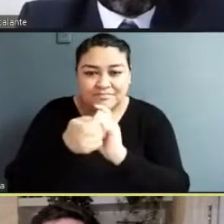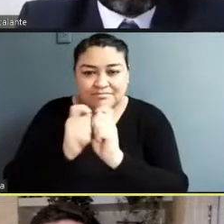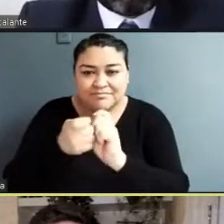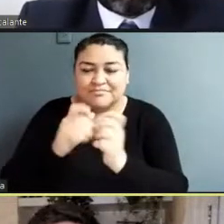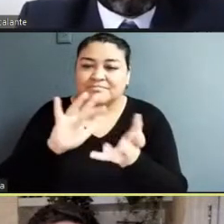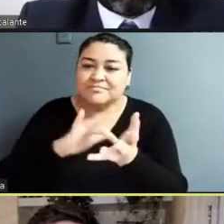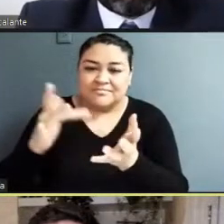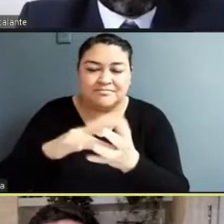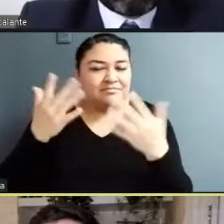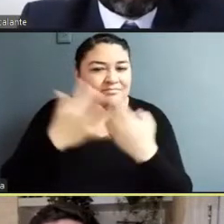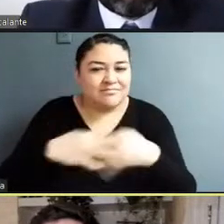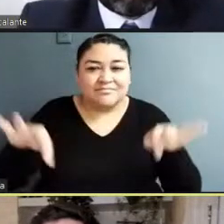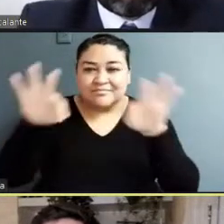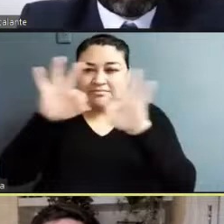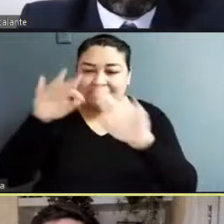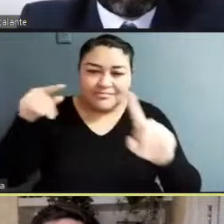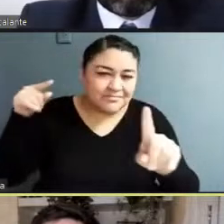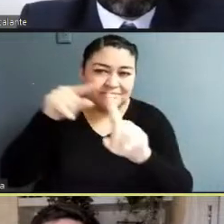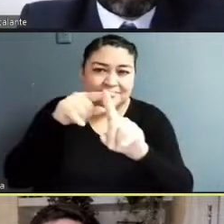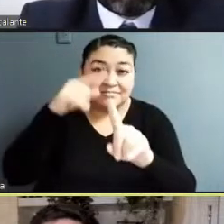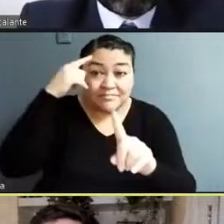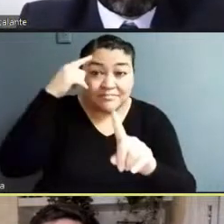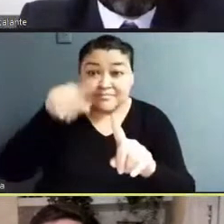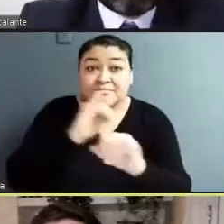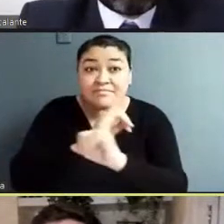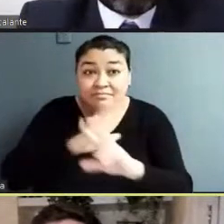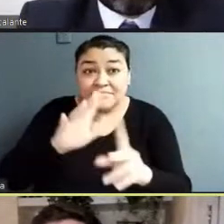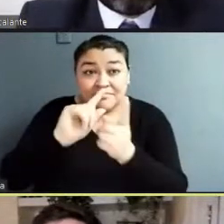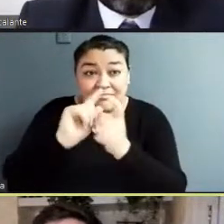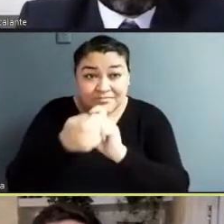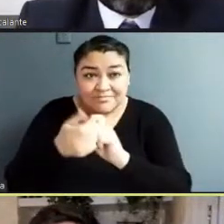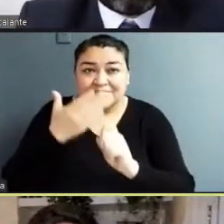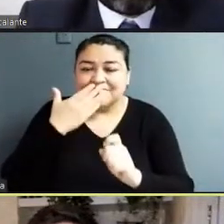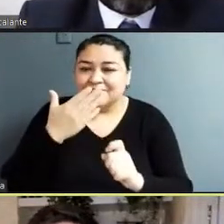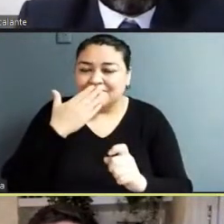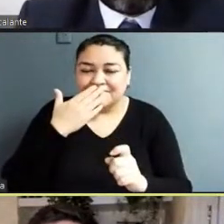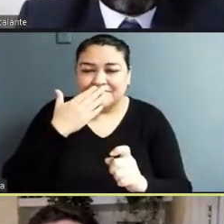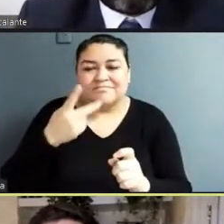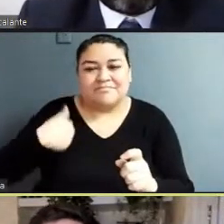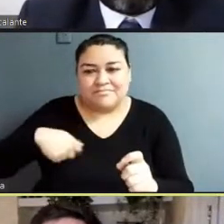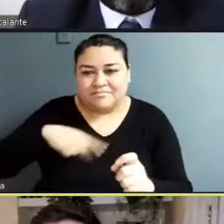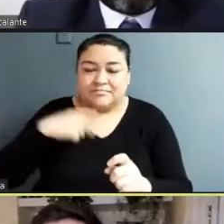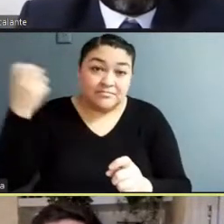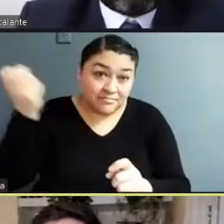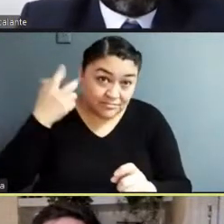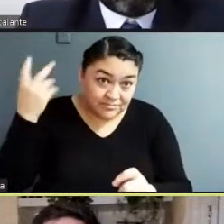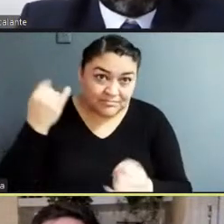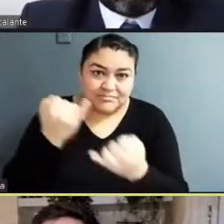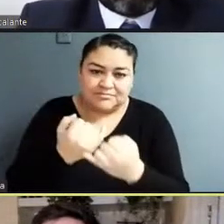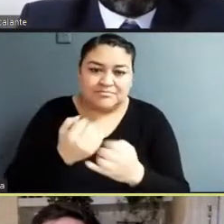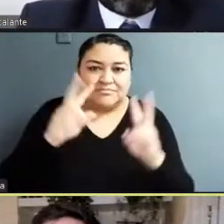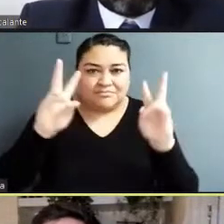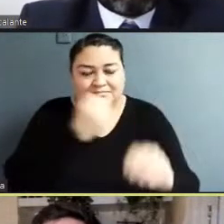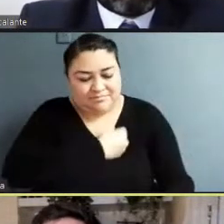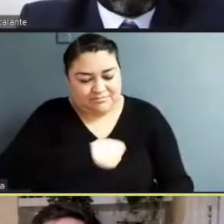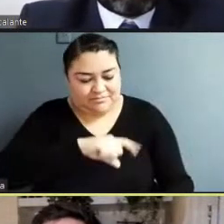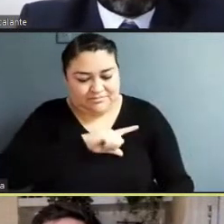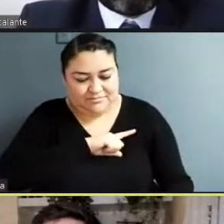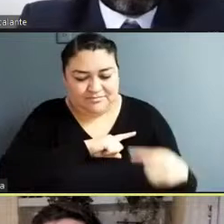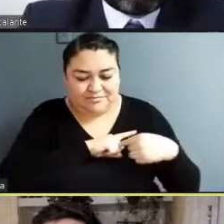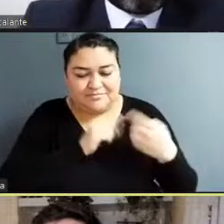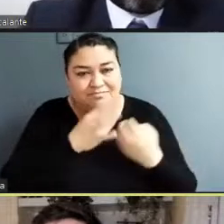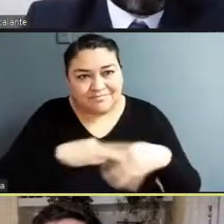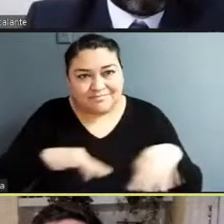make sure this meeting is accessible. This is one of the principles that we are considering for this kind